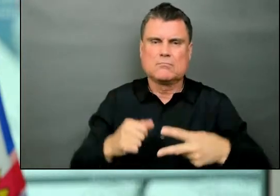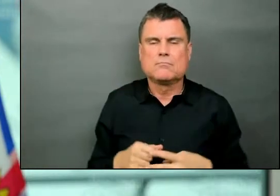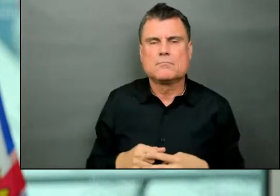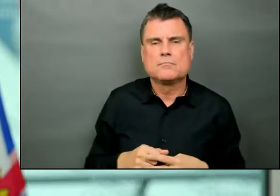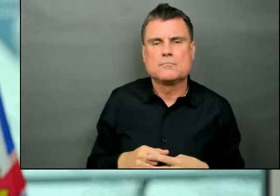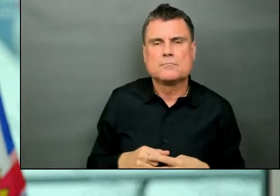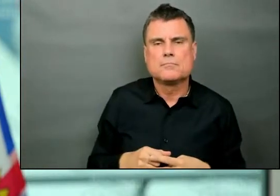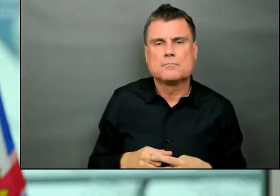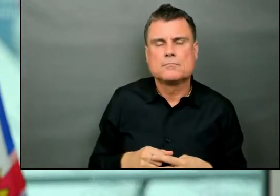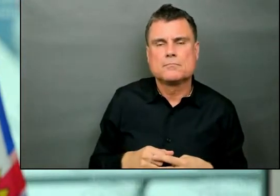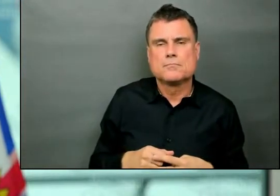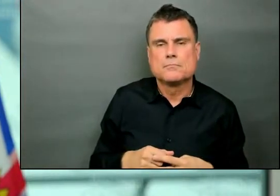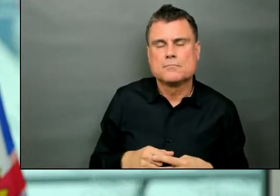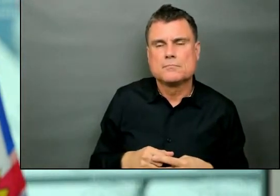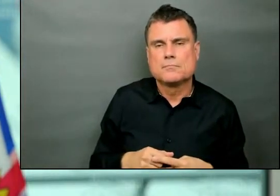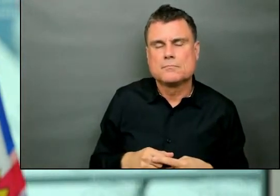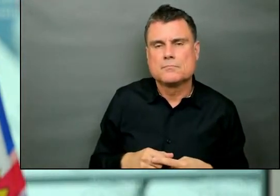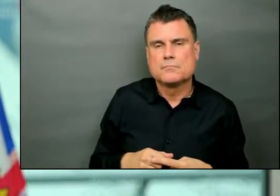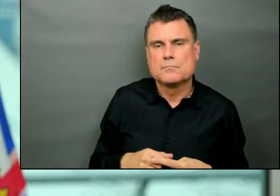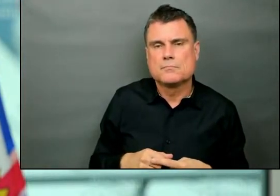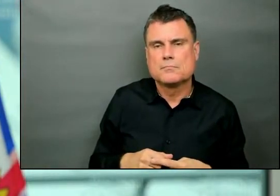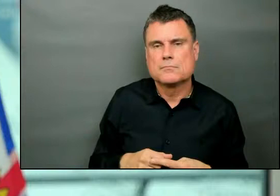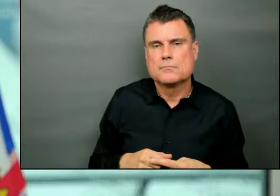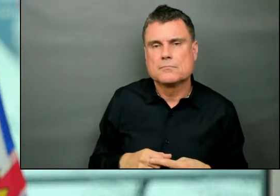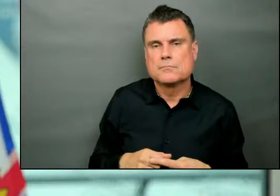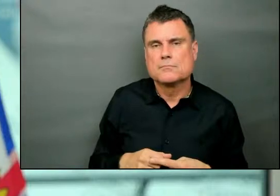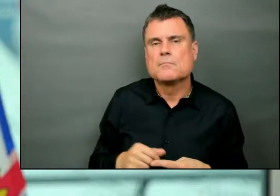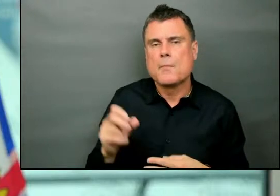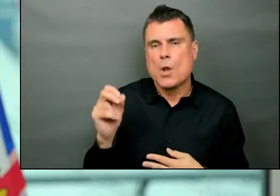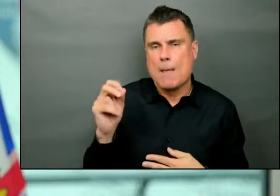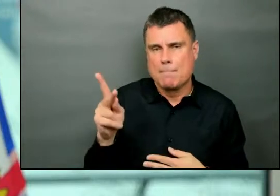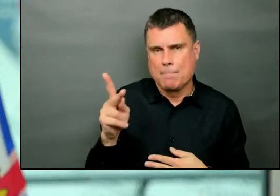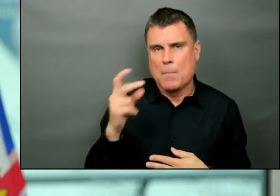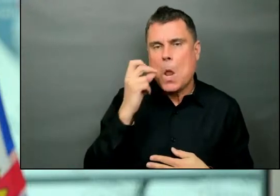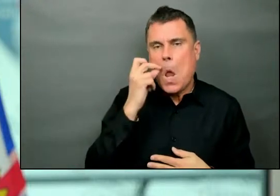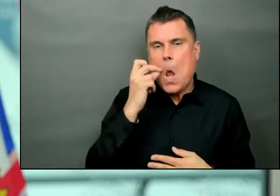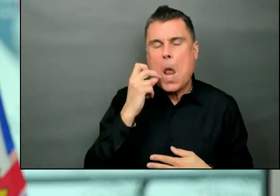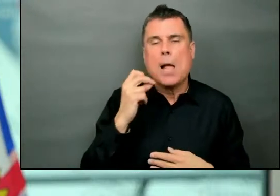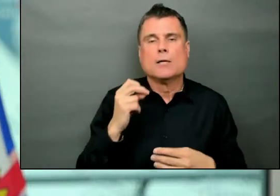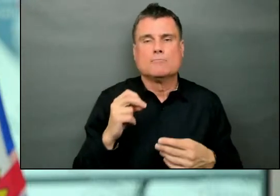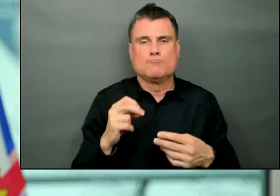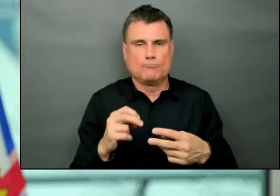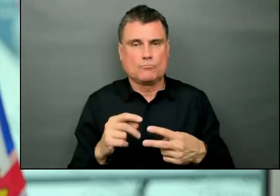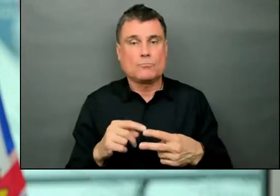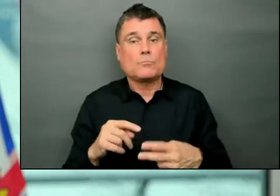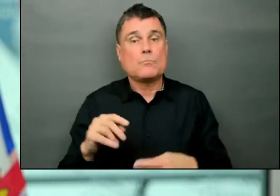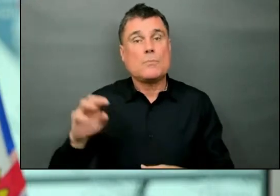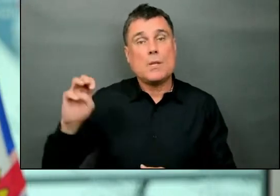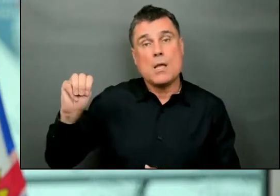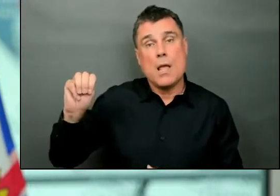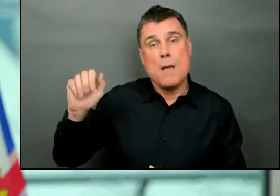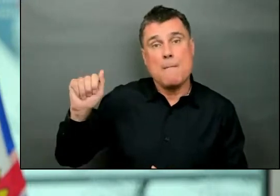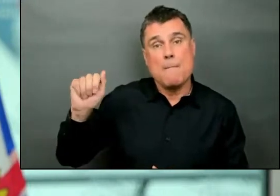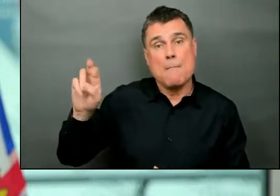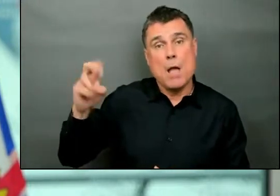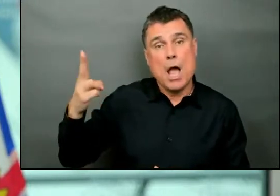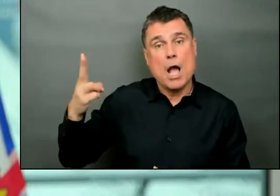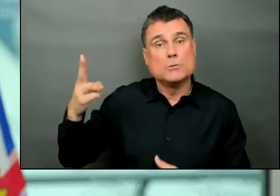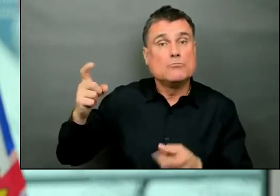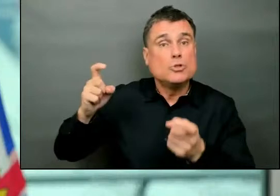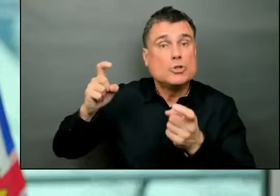What would it take? And it really is looking at risk in our communities. And we know that this virus, as I said,